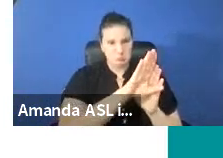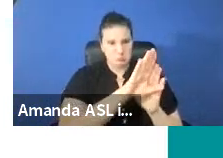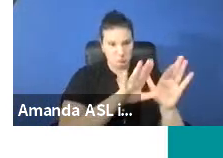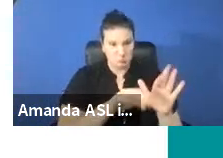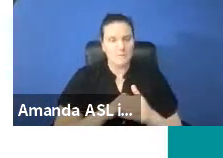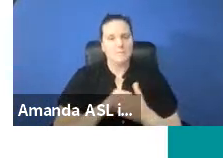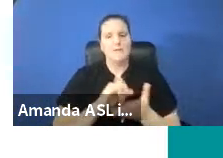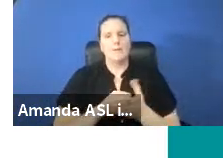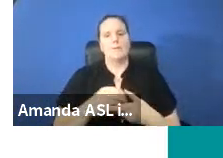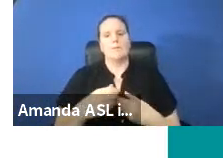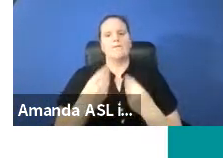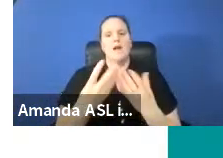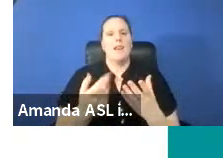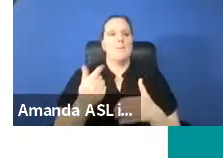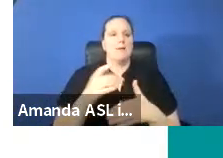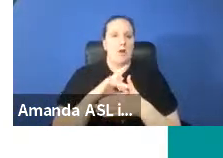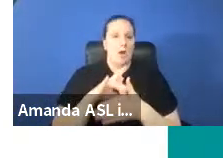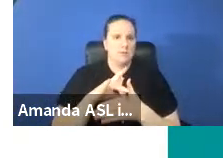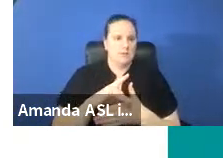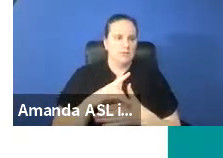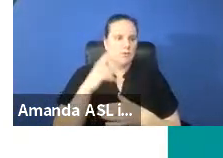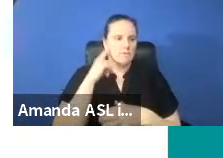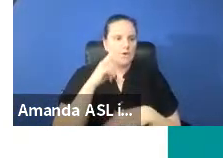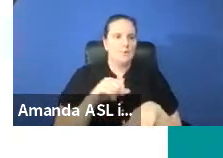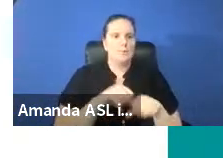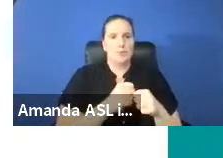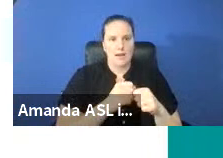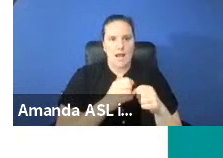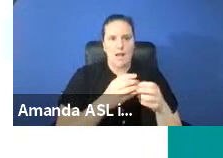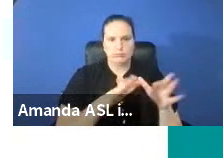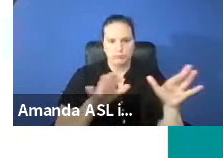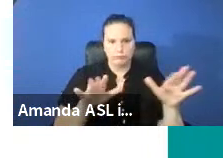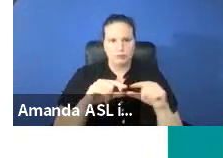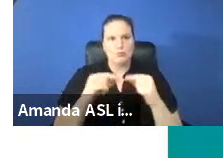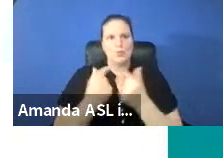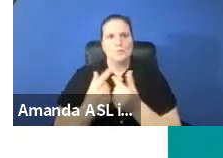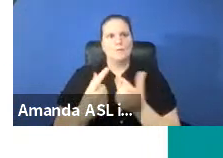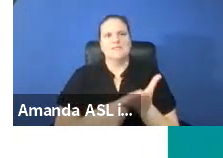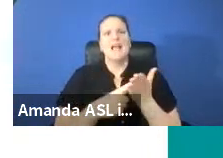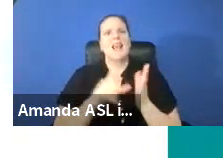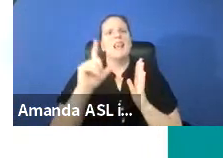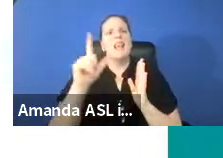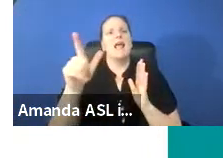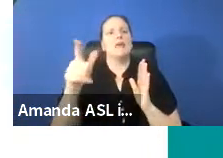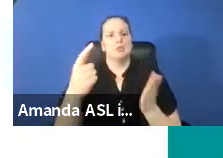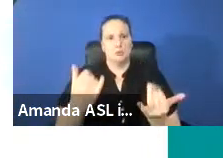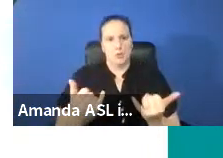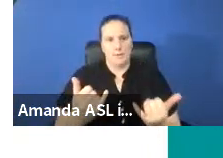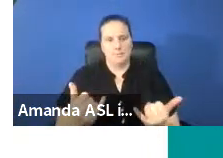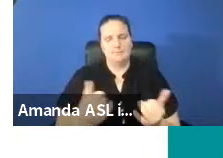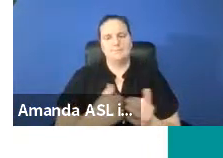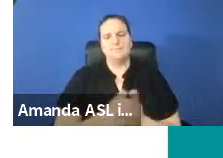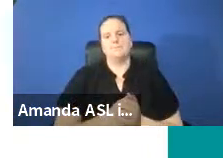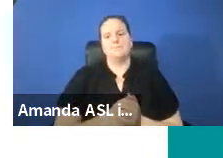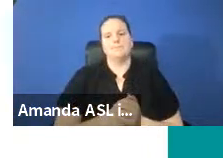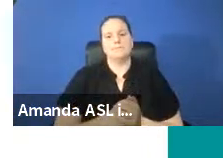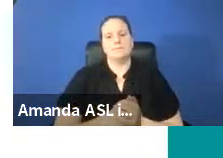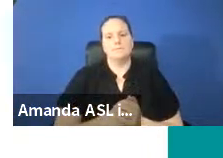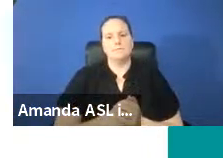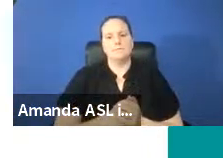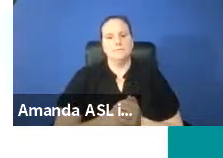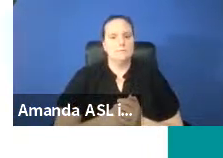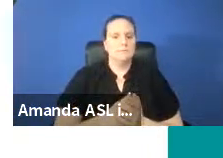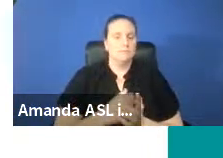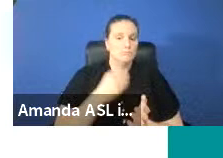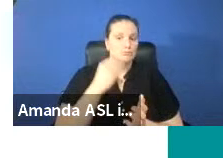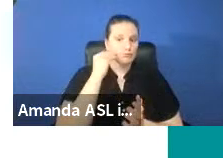this will help to provide a little bit of context for the breakout group discussion a little bit later today. And so as I had noted